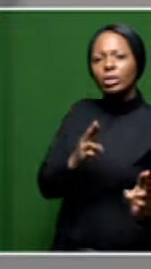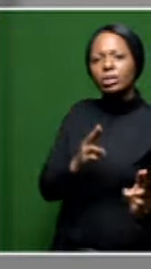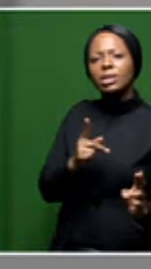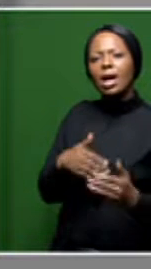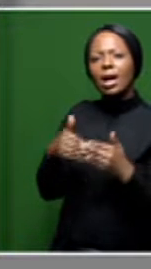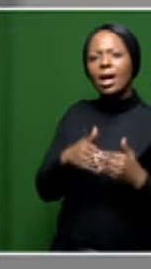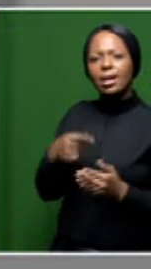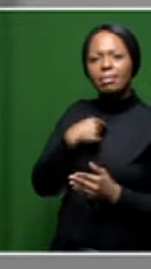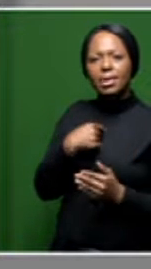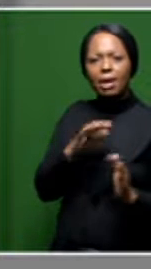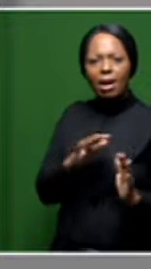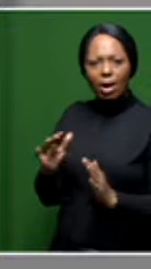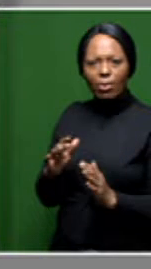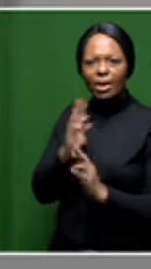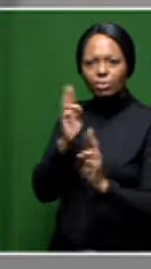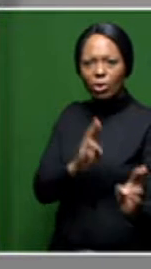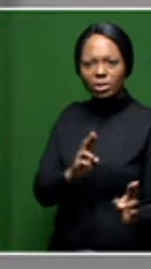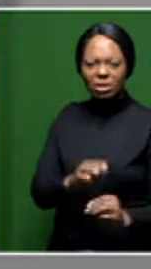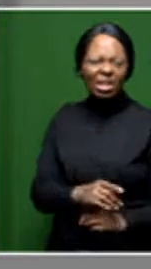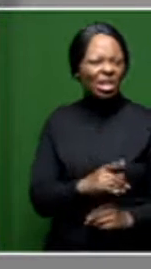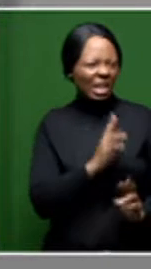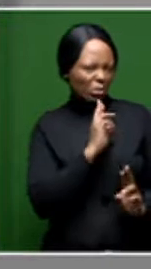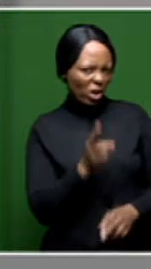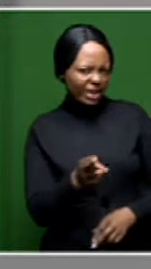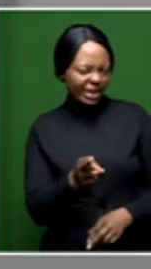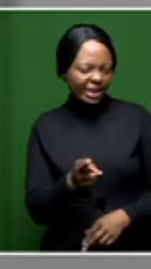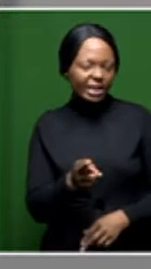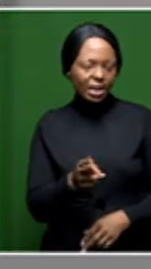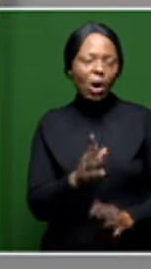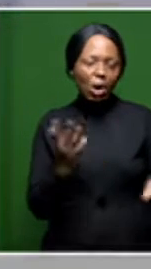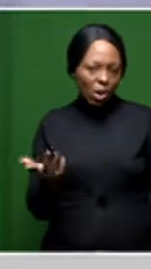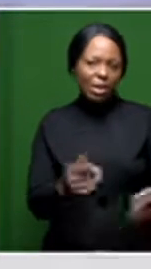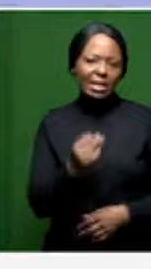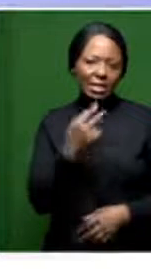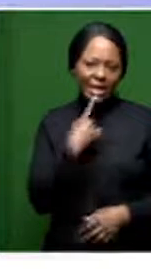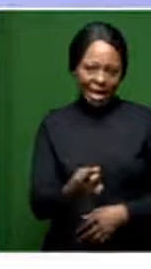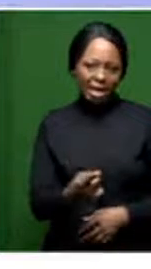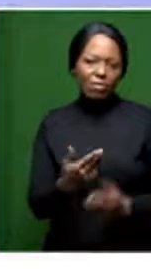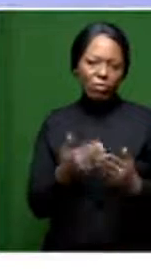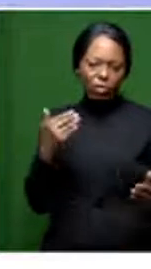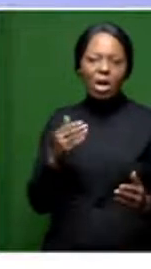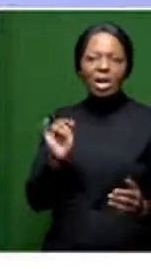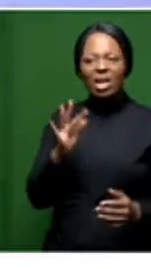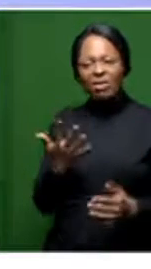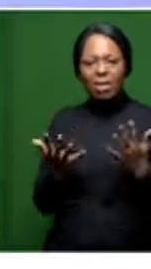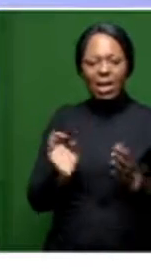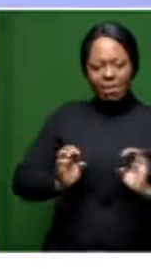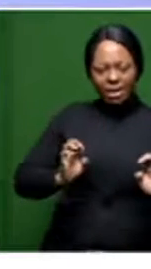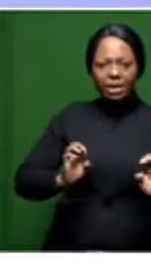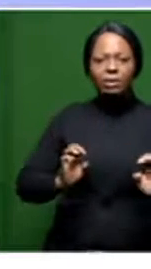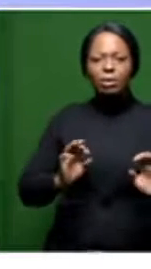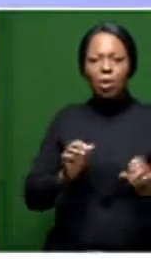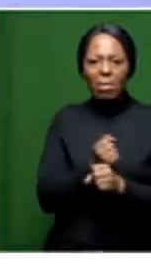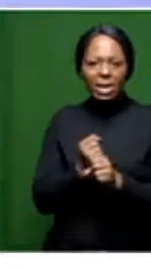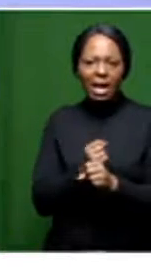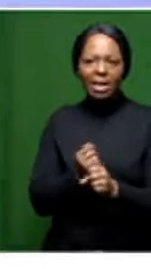GuardMe? The response is, well, as I said, if you have an emergency, whether it's a security or medical, once you're registered,